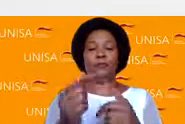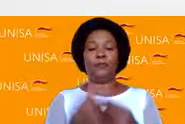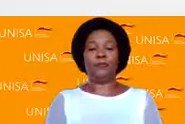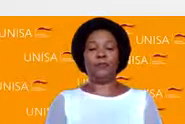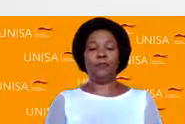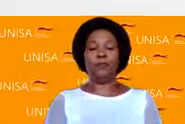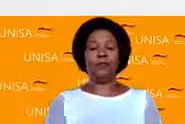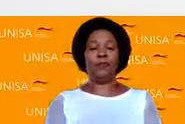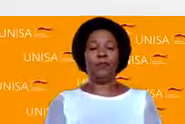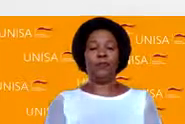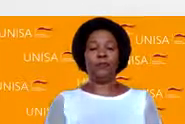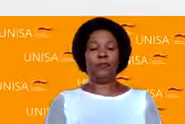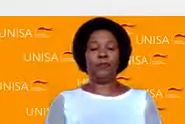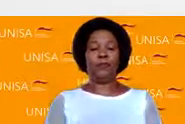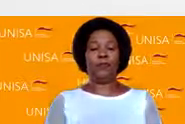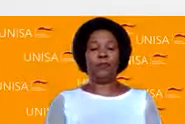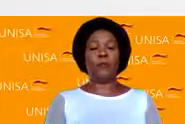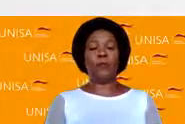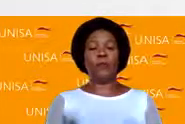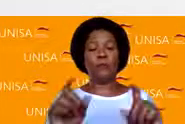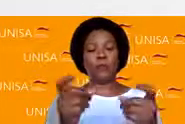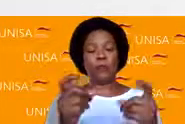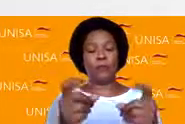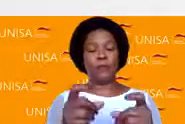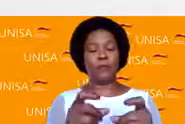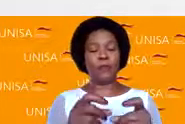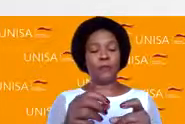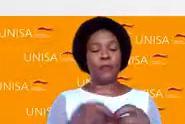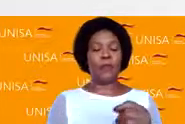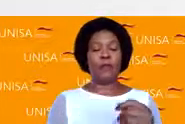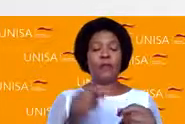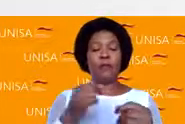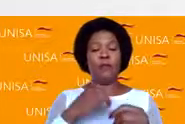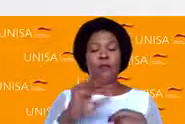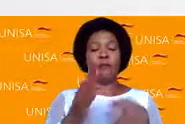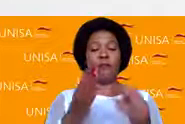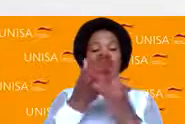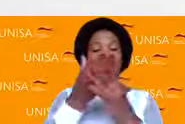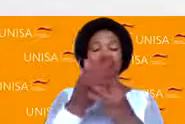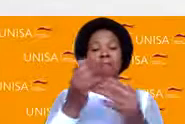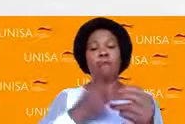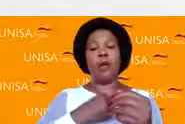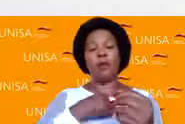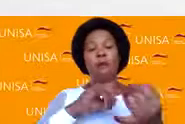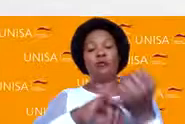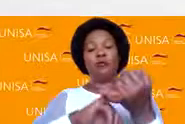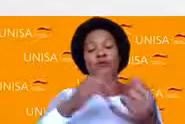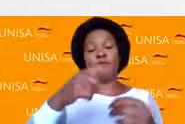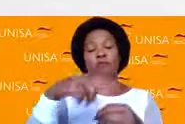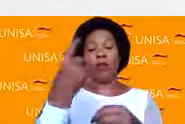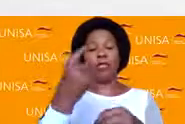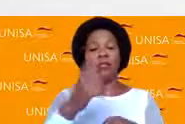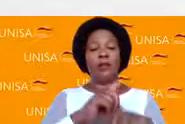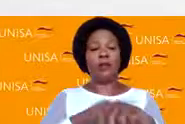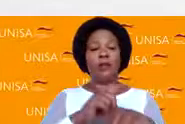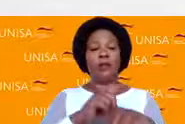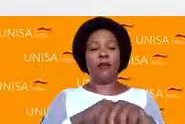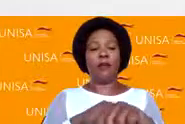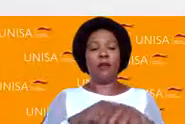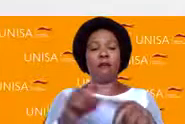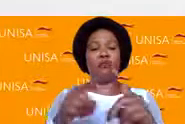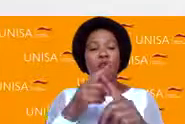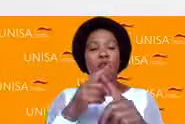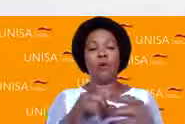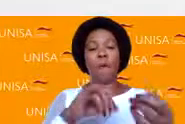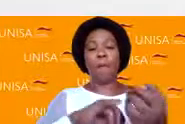Then just a quick note, if you're gonna access your myModules for the first time, you'll see your module codes